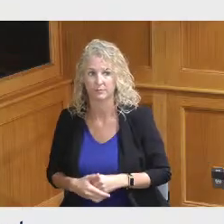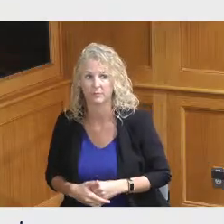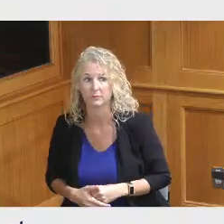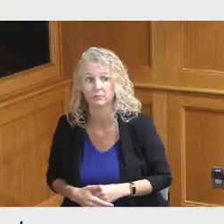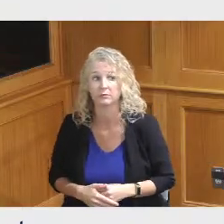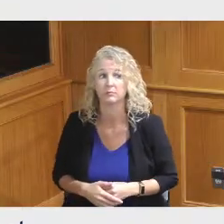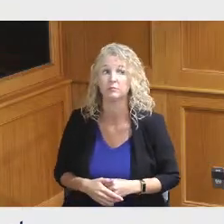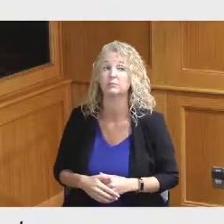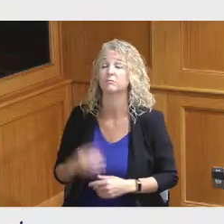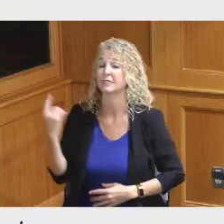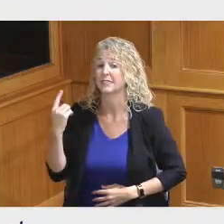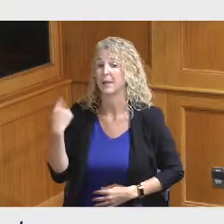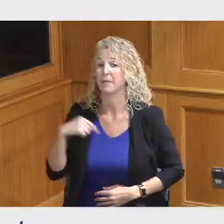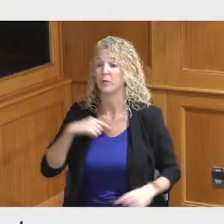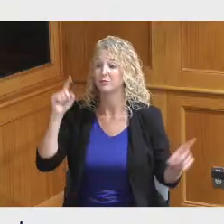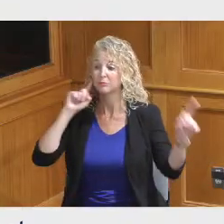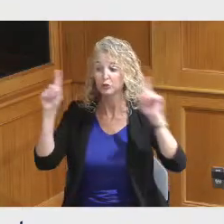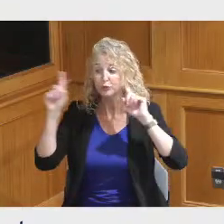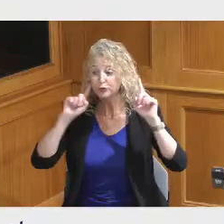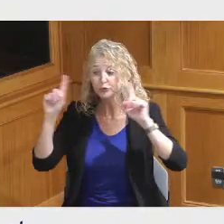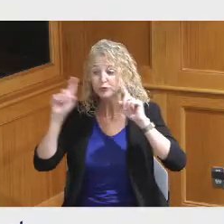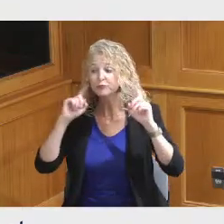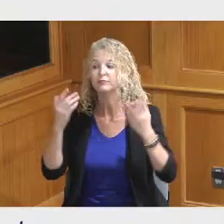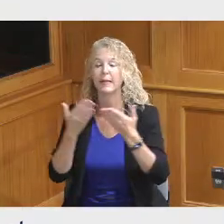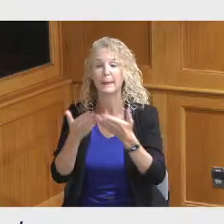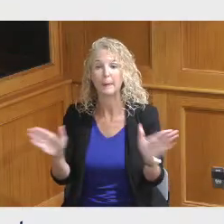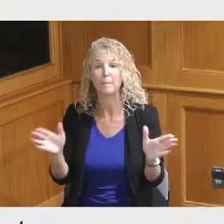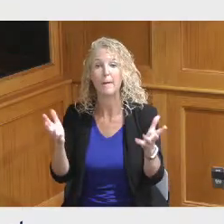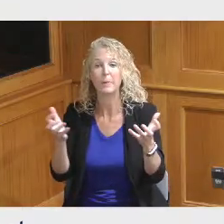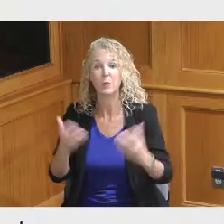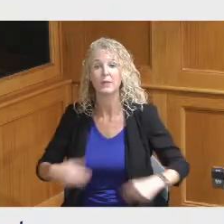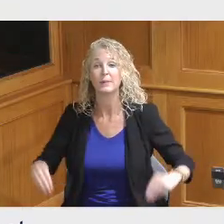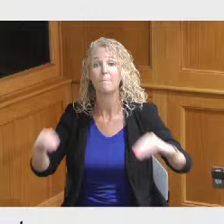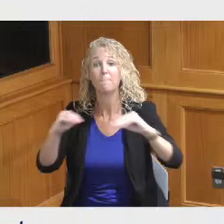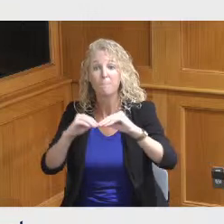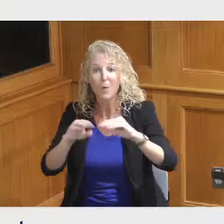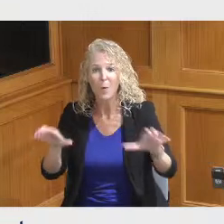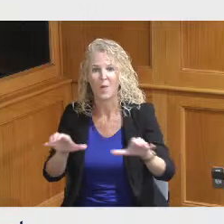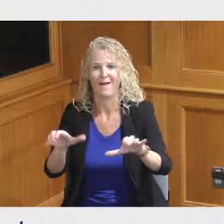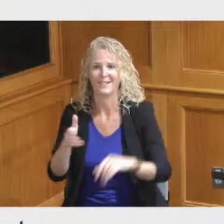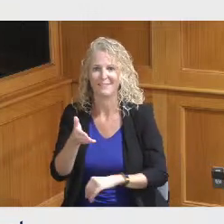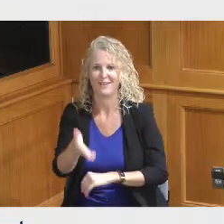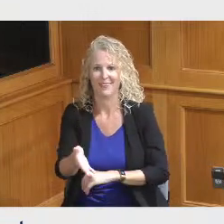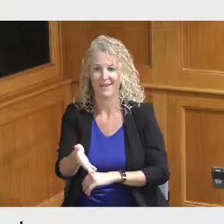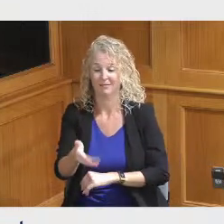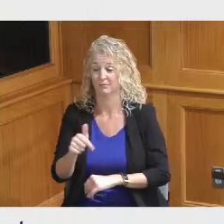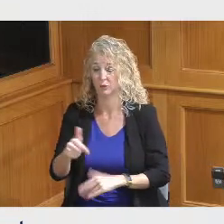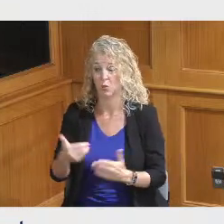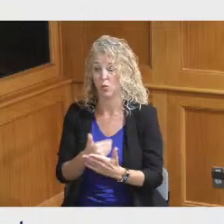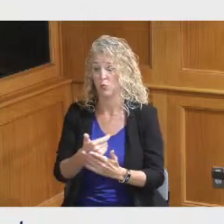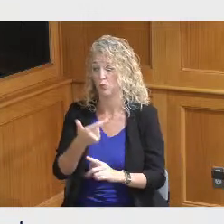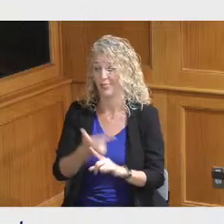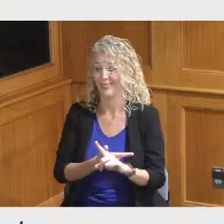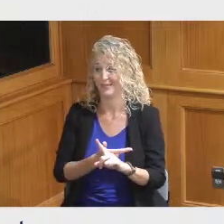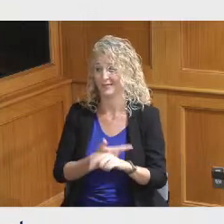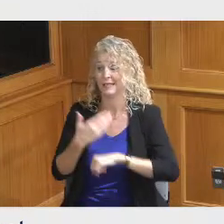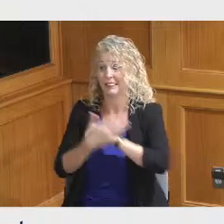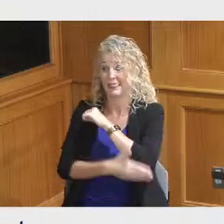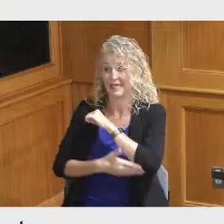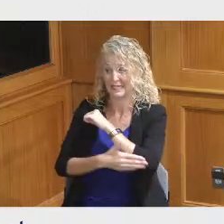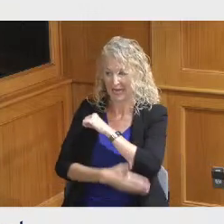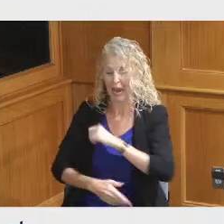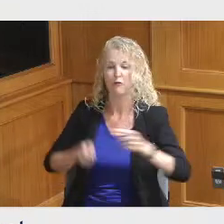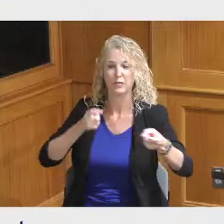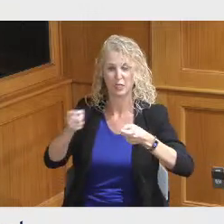One thing we've consistently heard is that the public desires more activity and programming at the stadium. Under the proposed lease, the county will now control the booking of